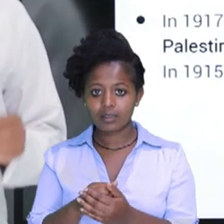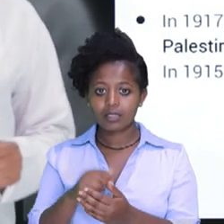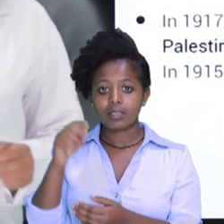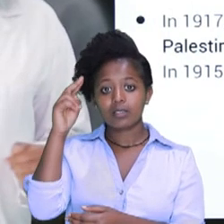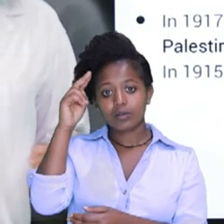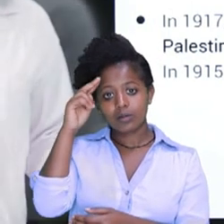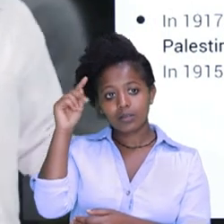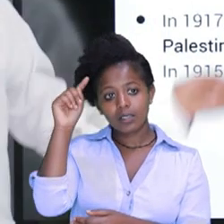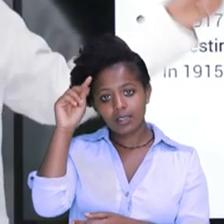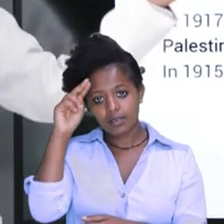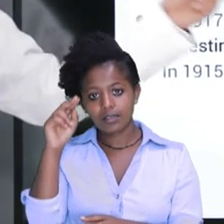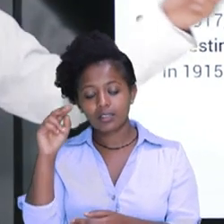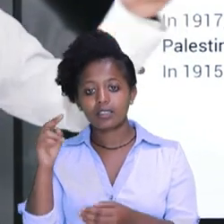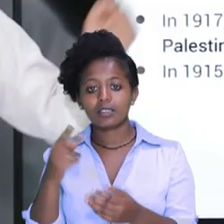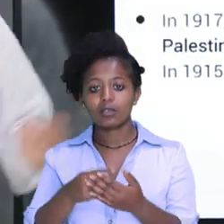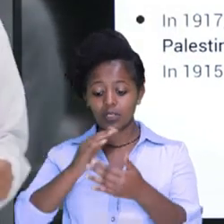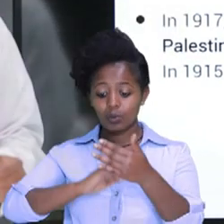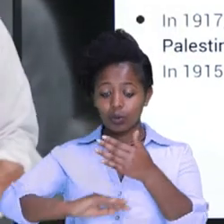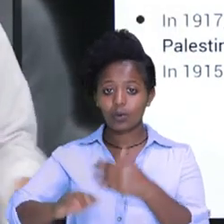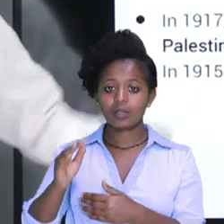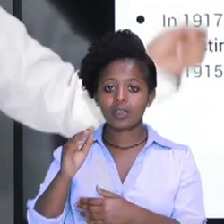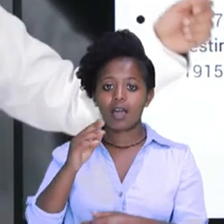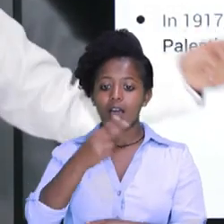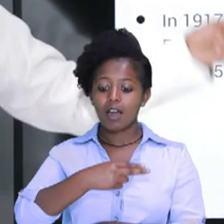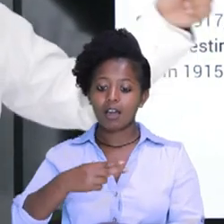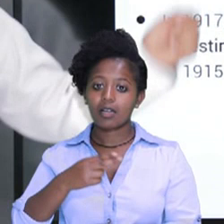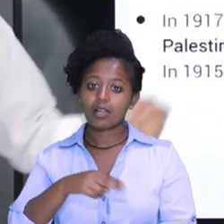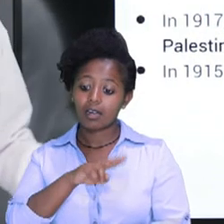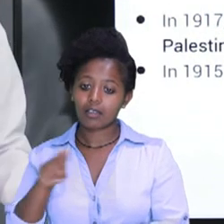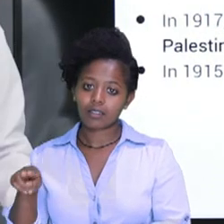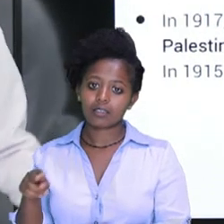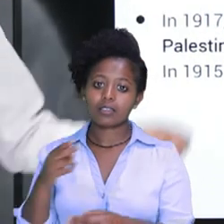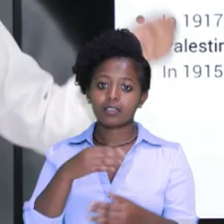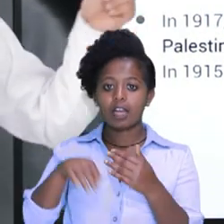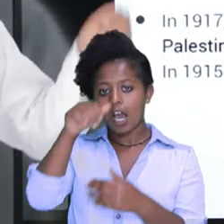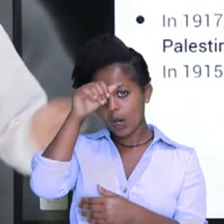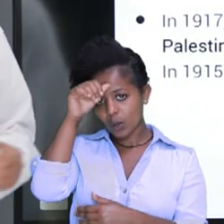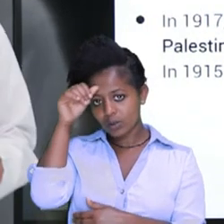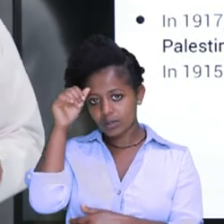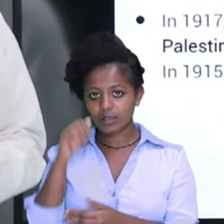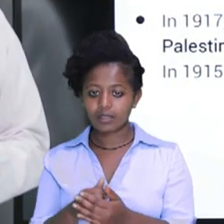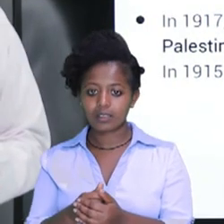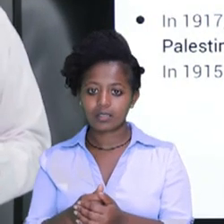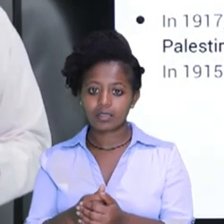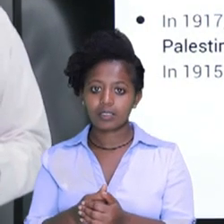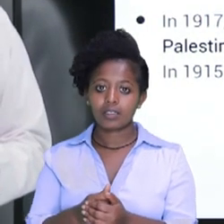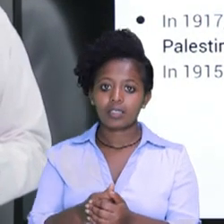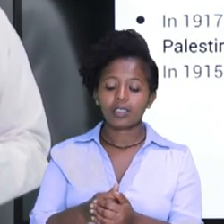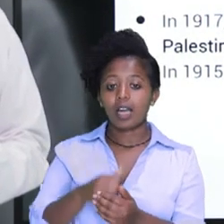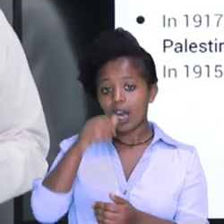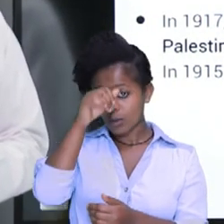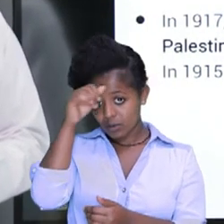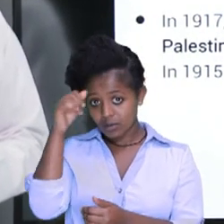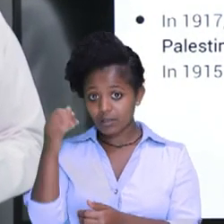Theodor Herzl, he was born in Hungary and died in Austria. He was Austro-Hungarian journalist